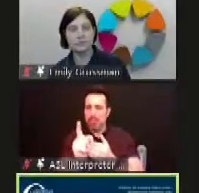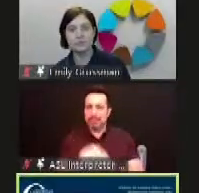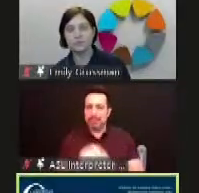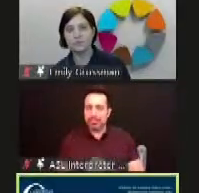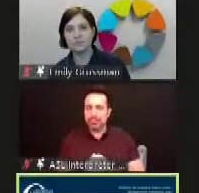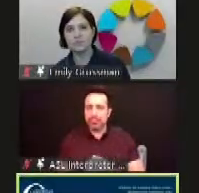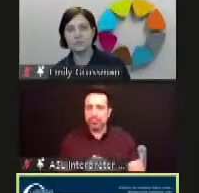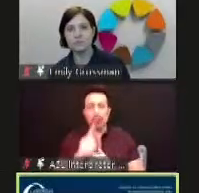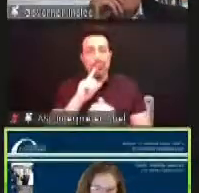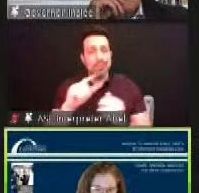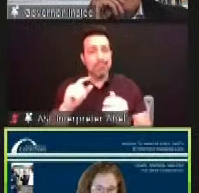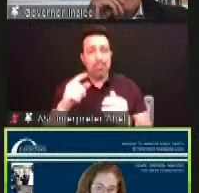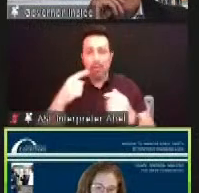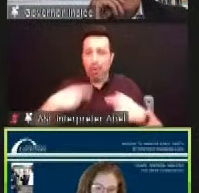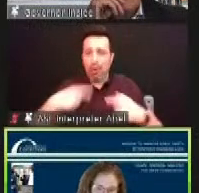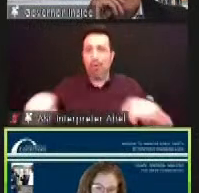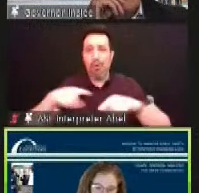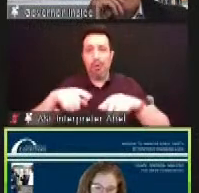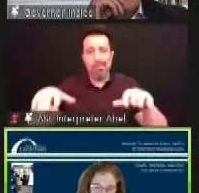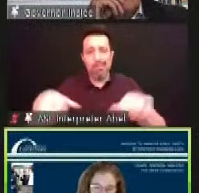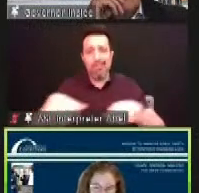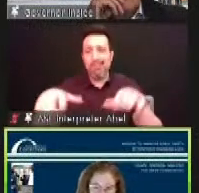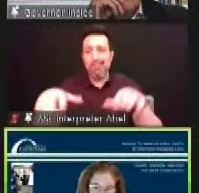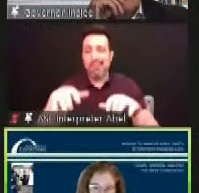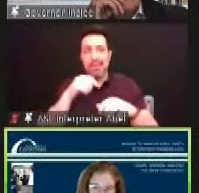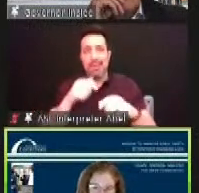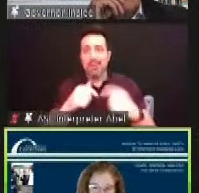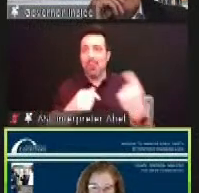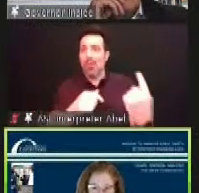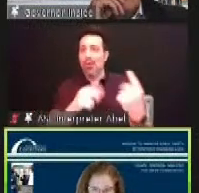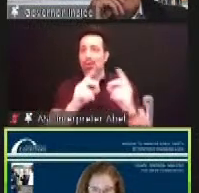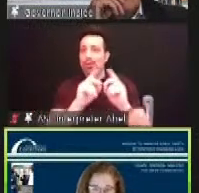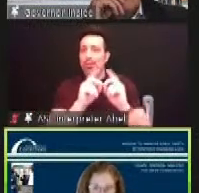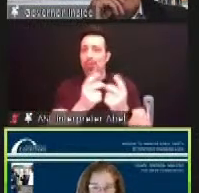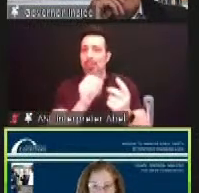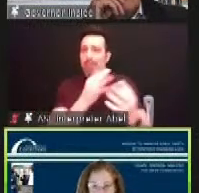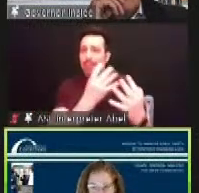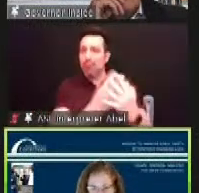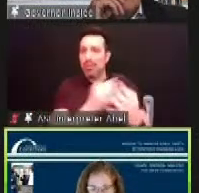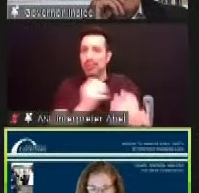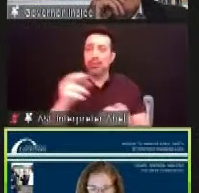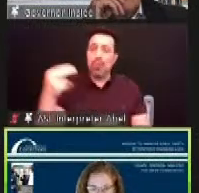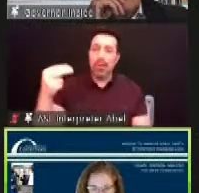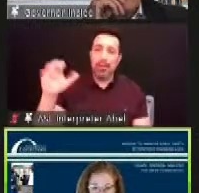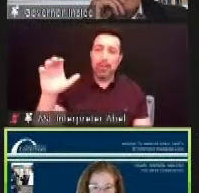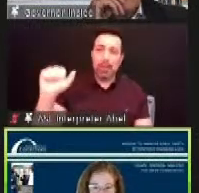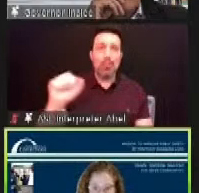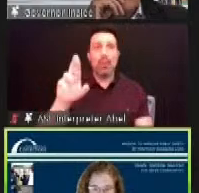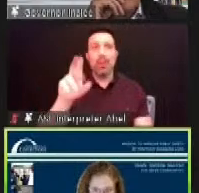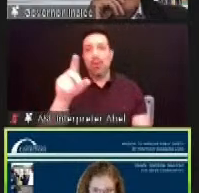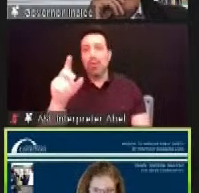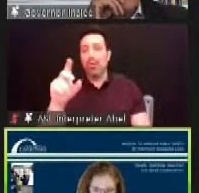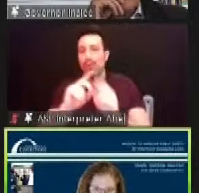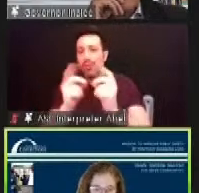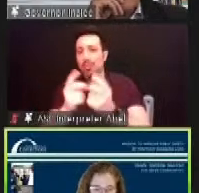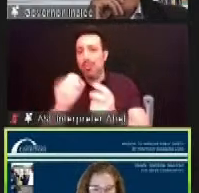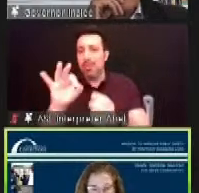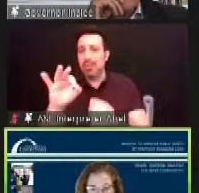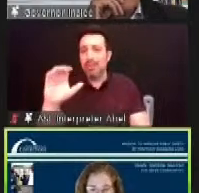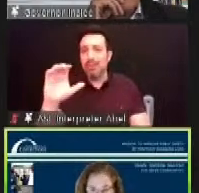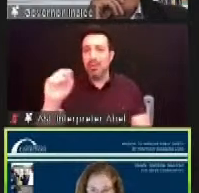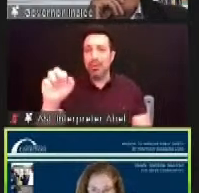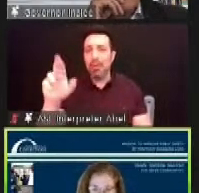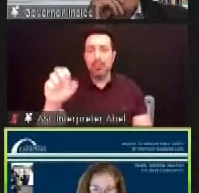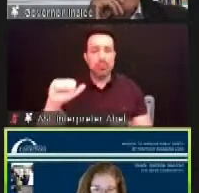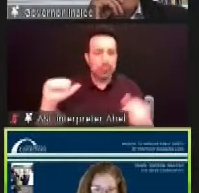takes all of us for safer communities. It's not just about the Department of Corrections or Healthcare Authority or Department of Commerce. It takes all of us